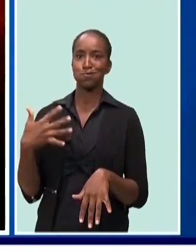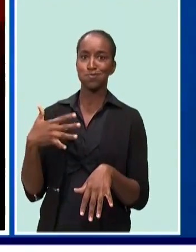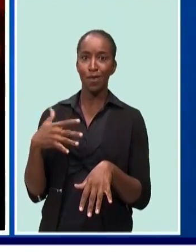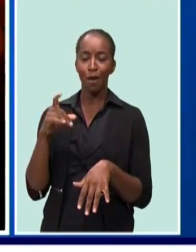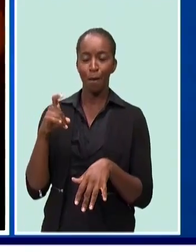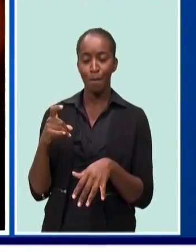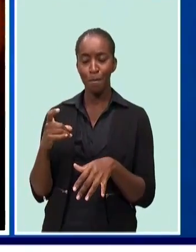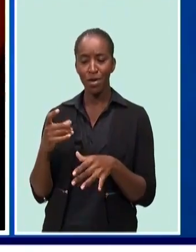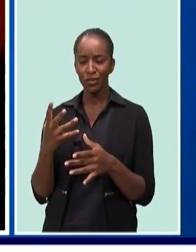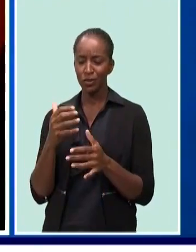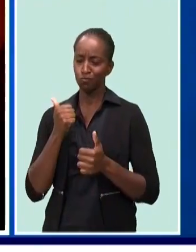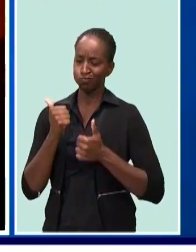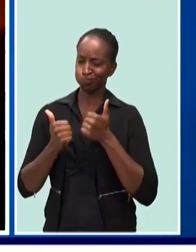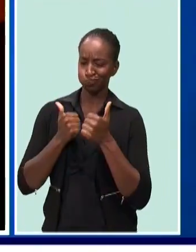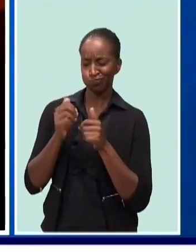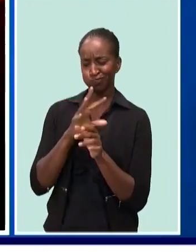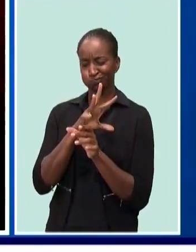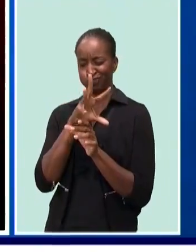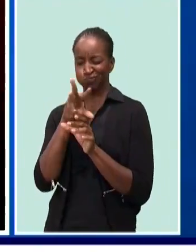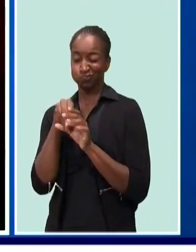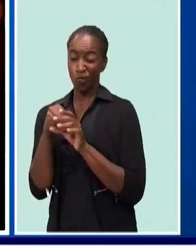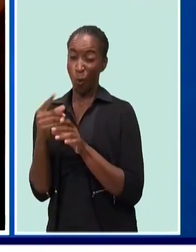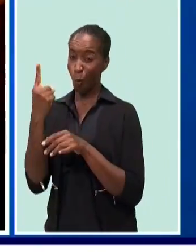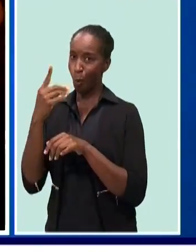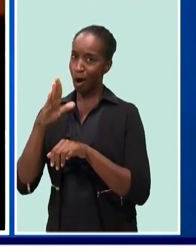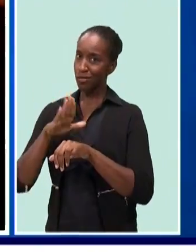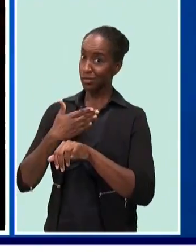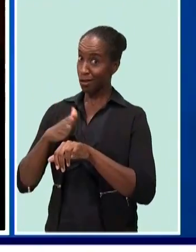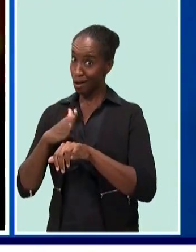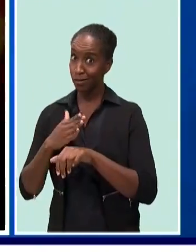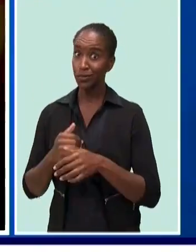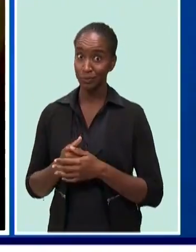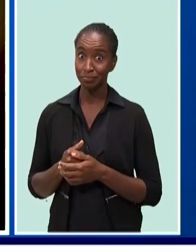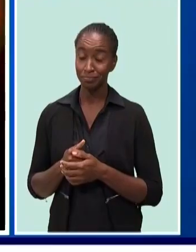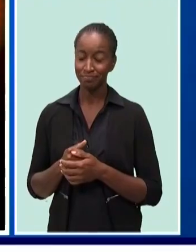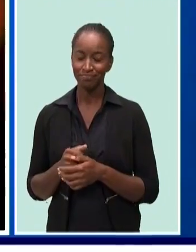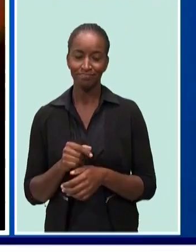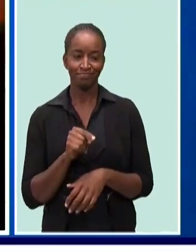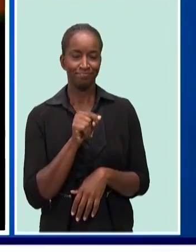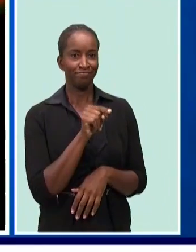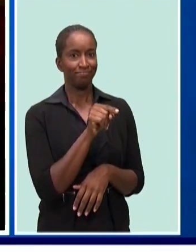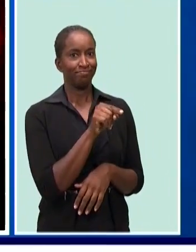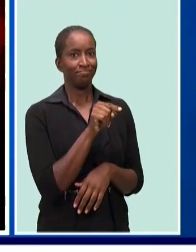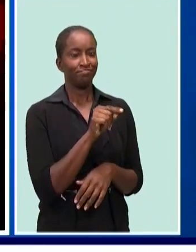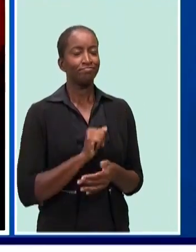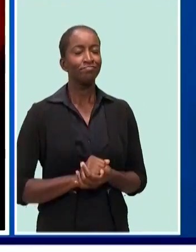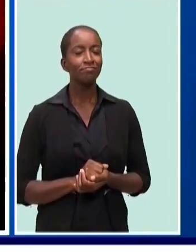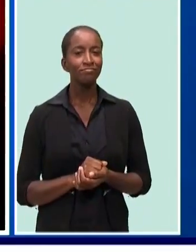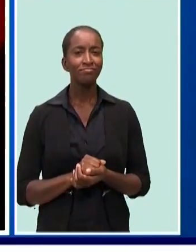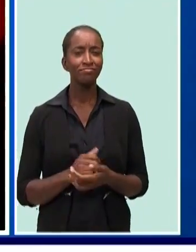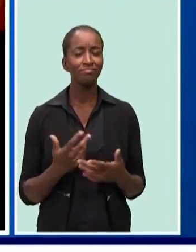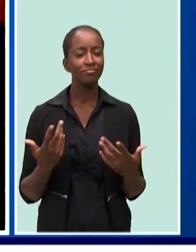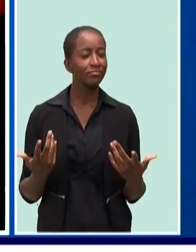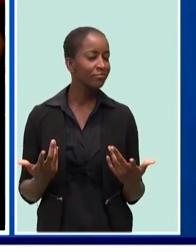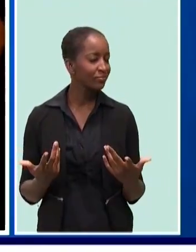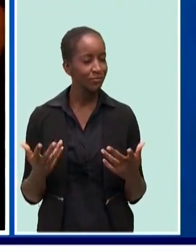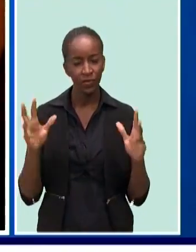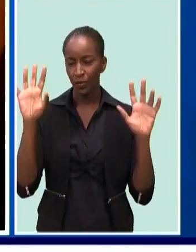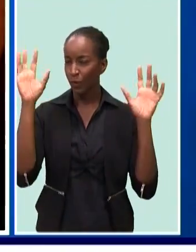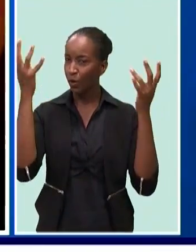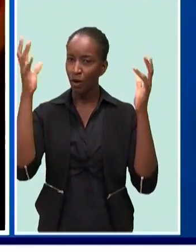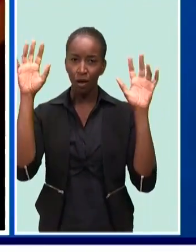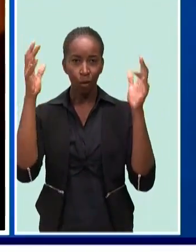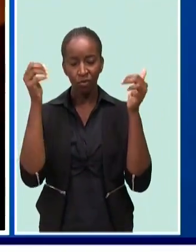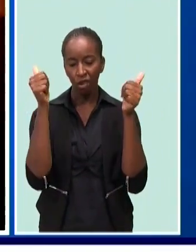one song. She seems really excited about it. Rosemary Allen has some different thoughts. She writes, the slow death of crop